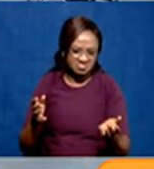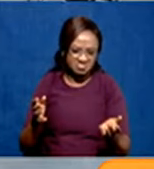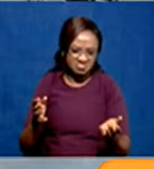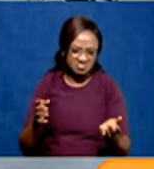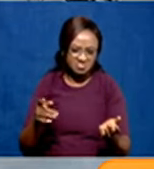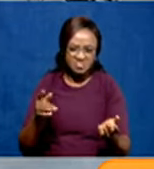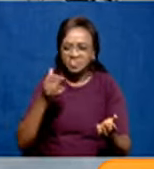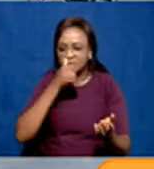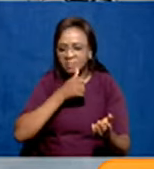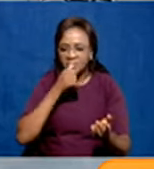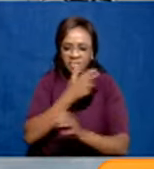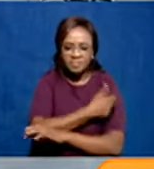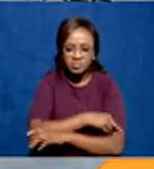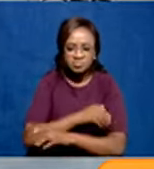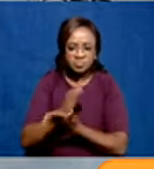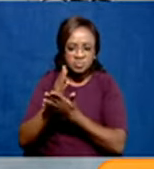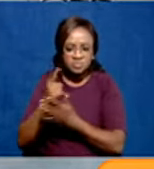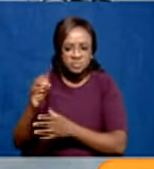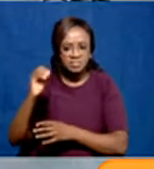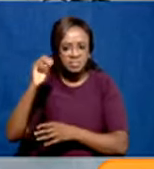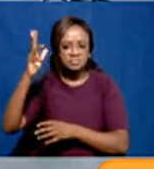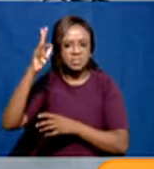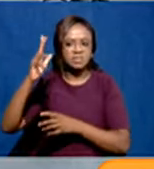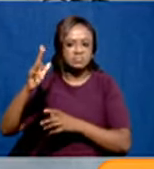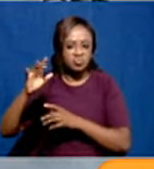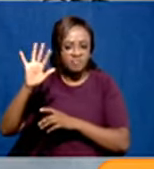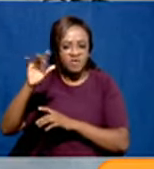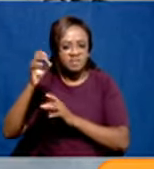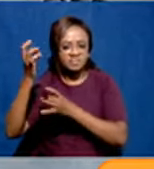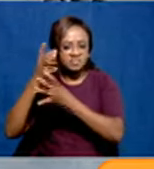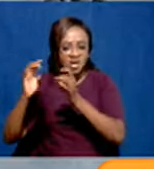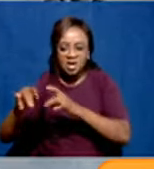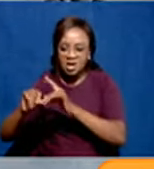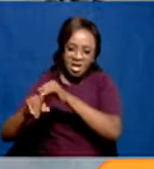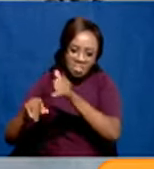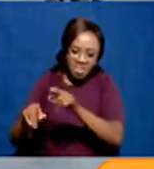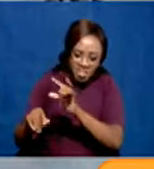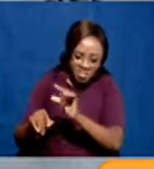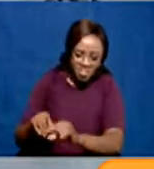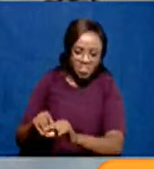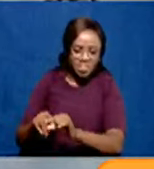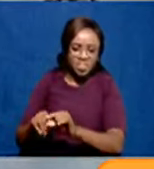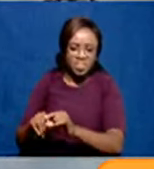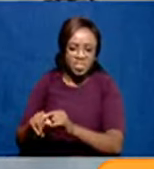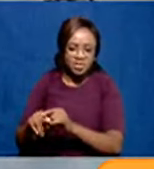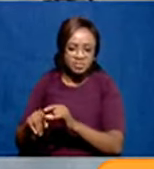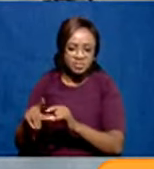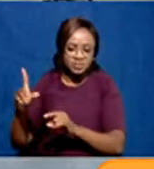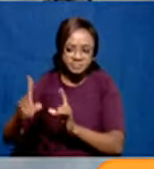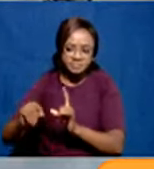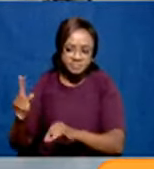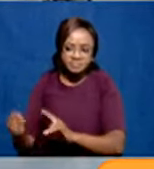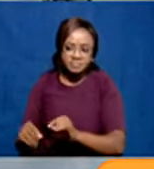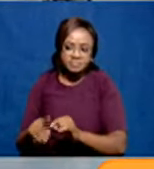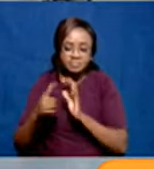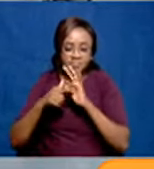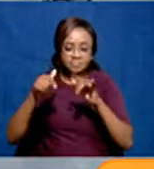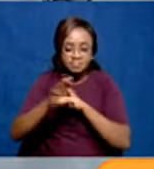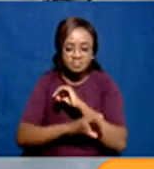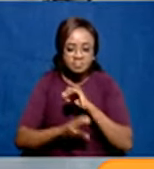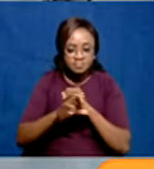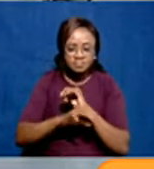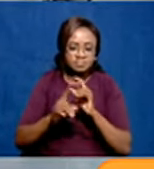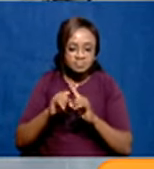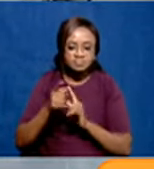Private hospitals, you've got... So what you can call five-star hospitals, and even at the moment we have got rural hospitals, for example, in this country, that